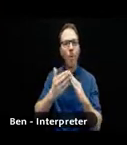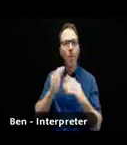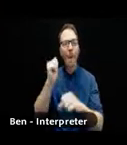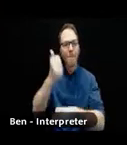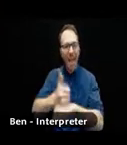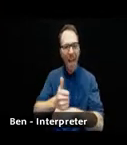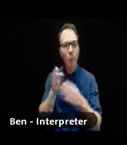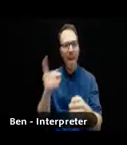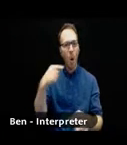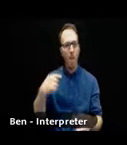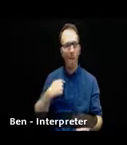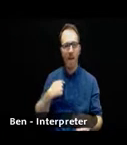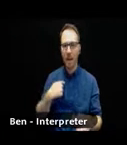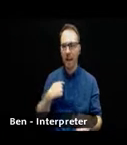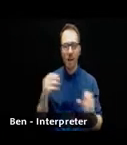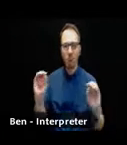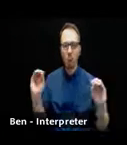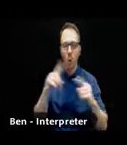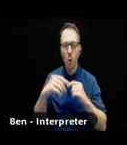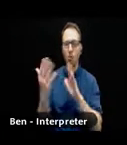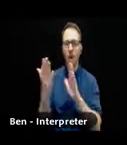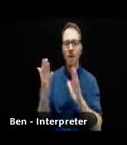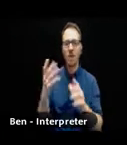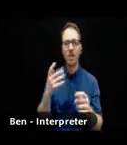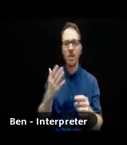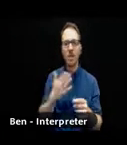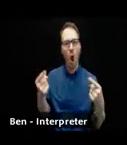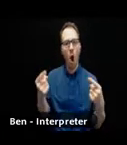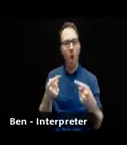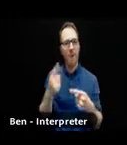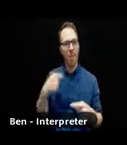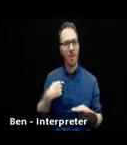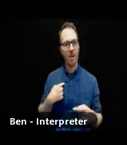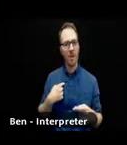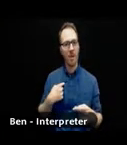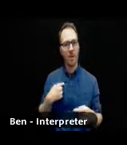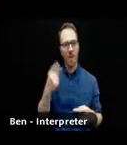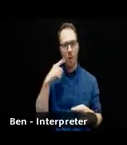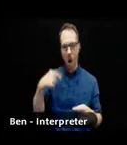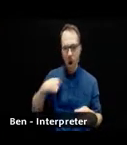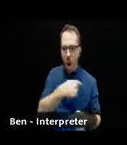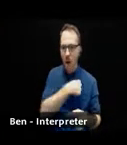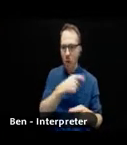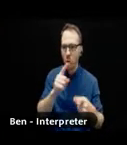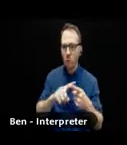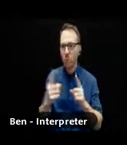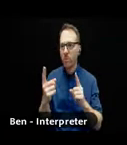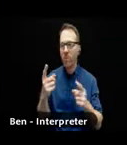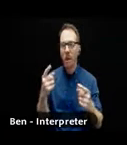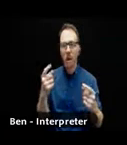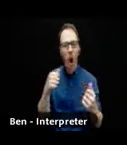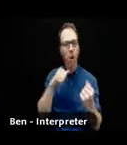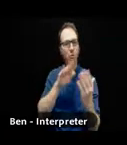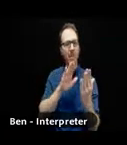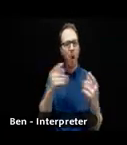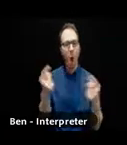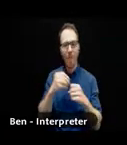me to address the harms that were happening, for us to address the harms that were happening in our family.